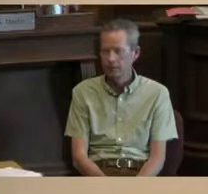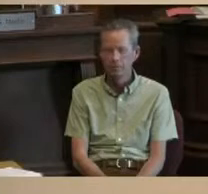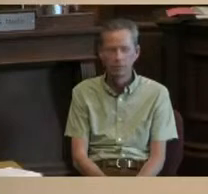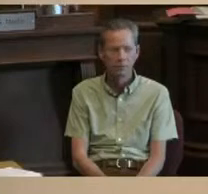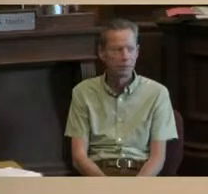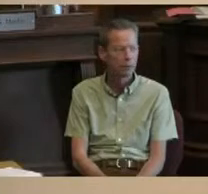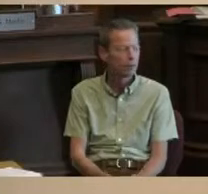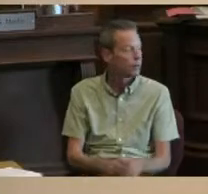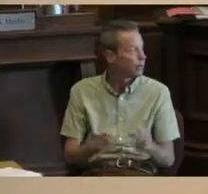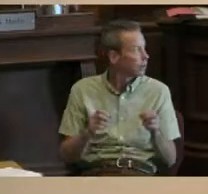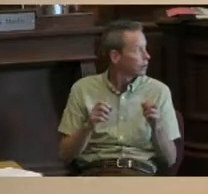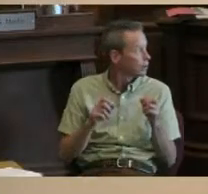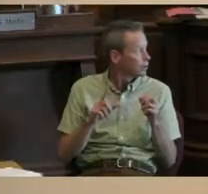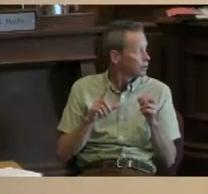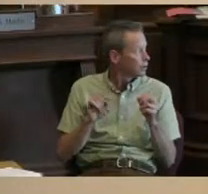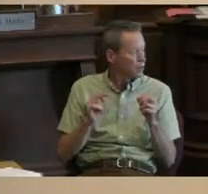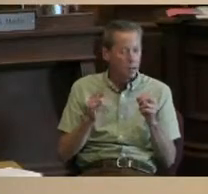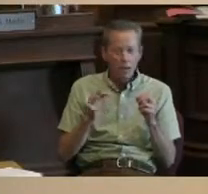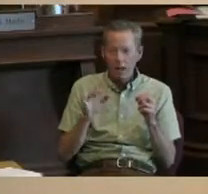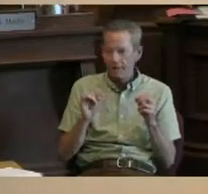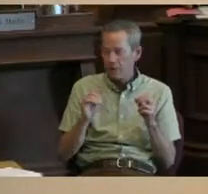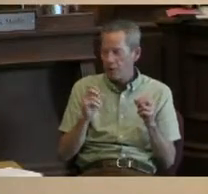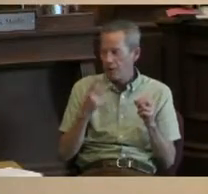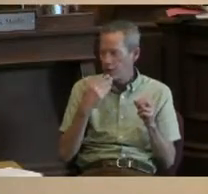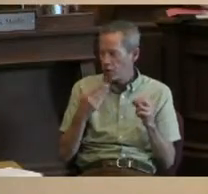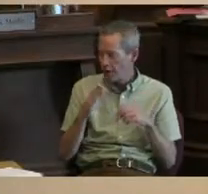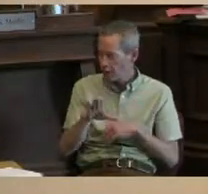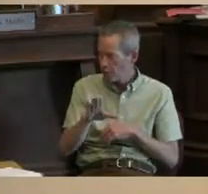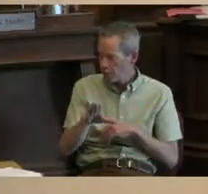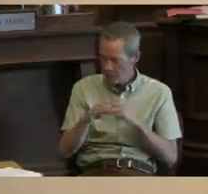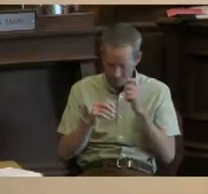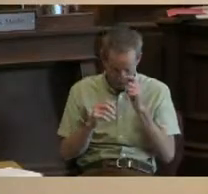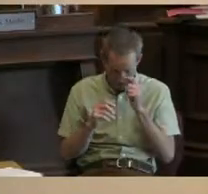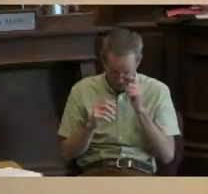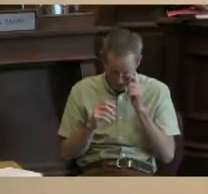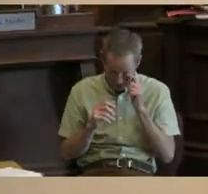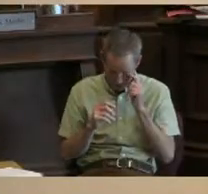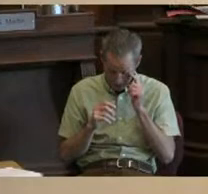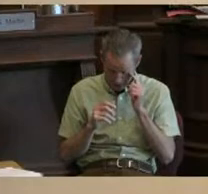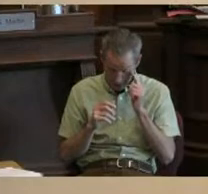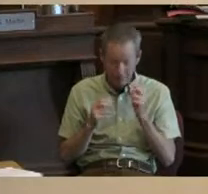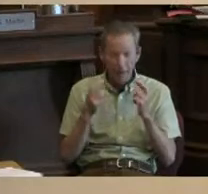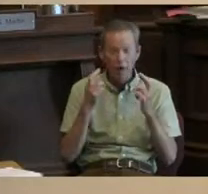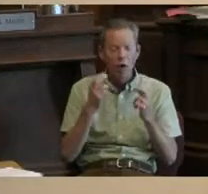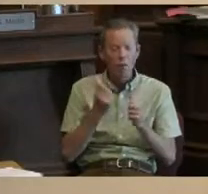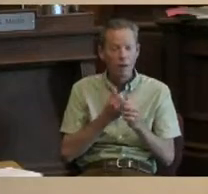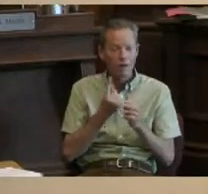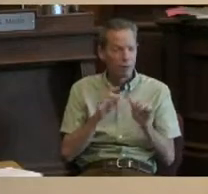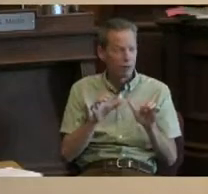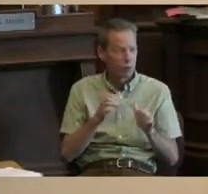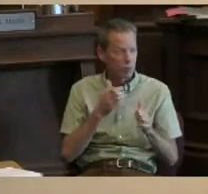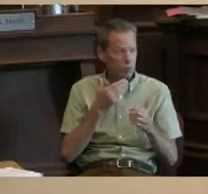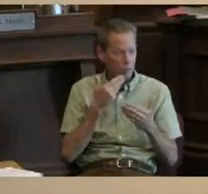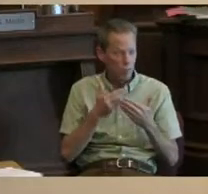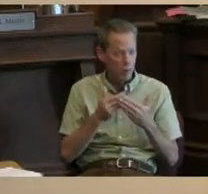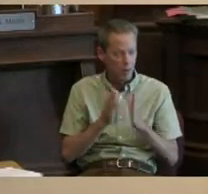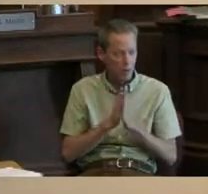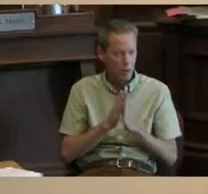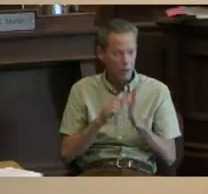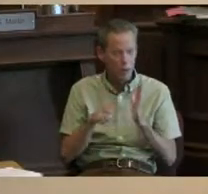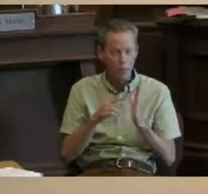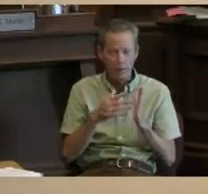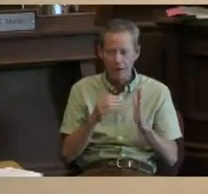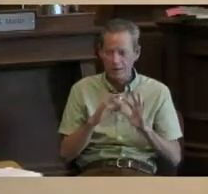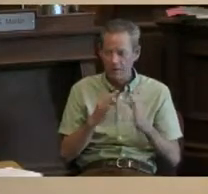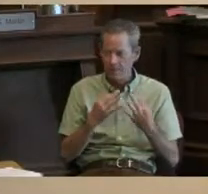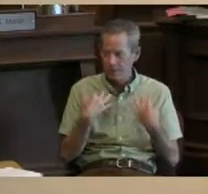All right, all right. Good afternoon, good afternoon, good afternoon, everybody. Hope everyone is doing well. I pray that you and your families